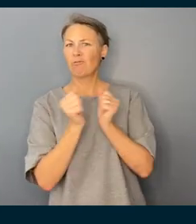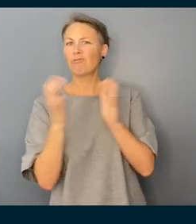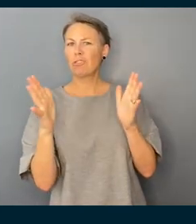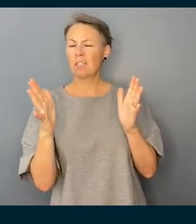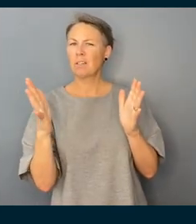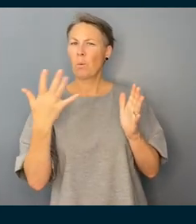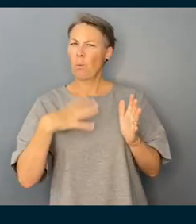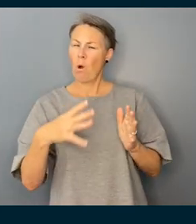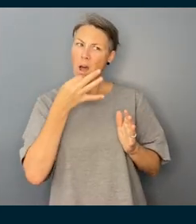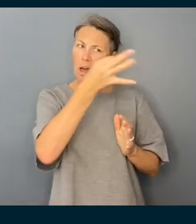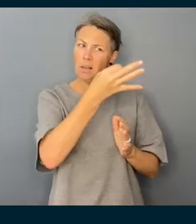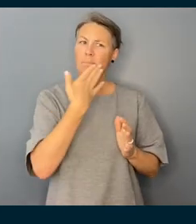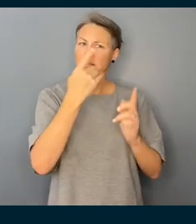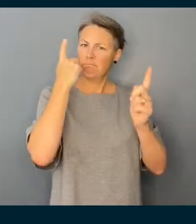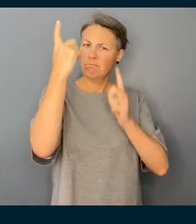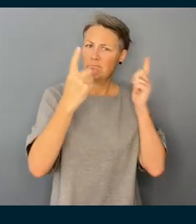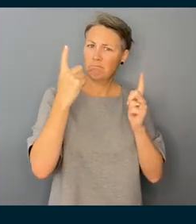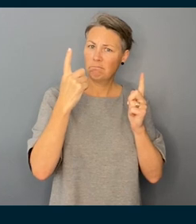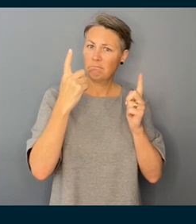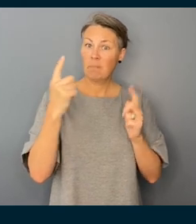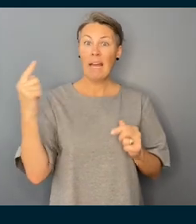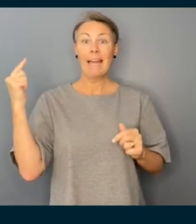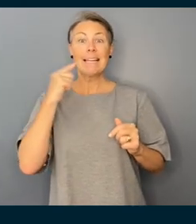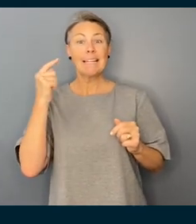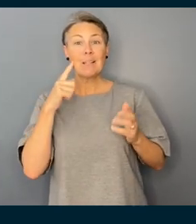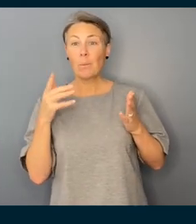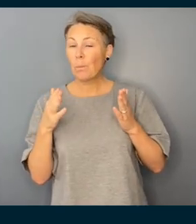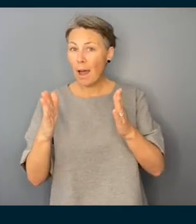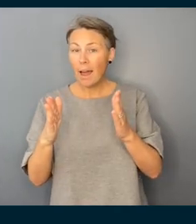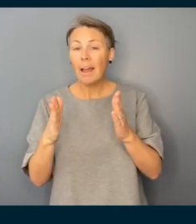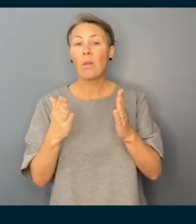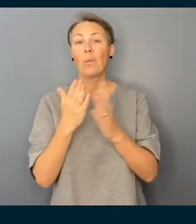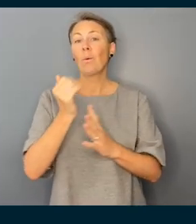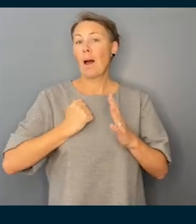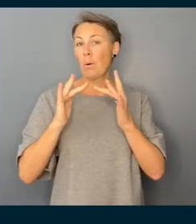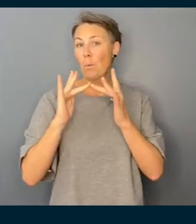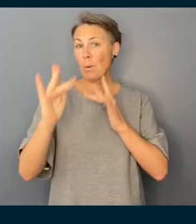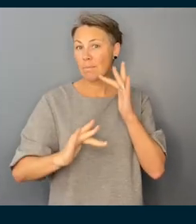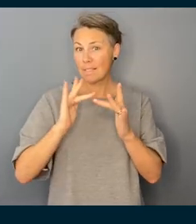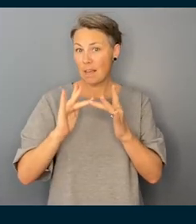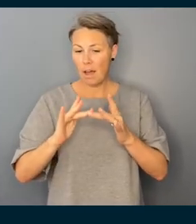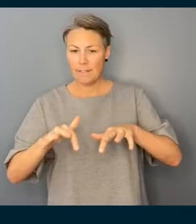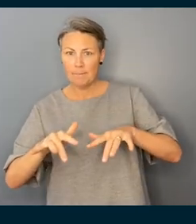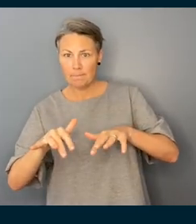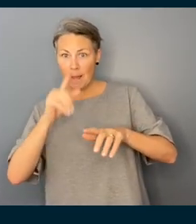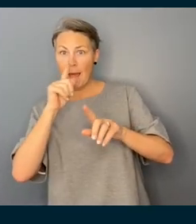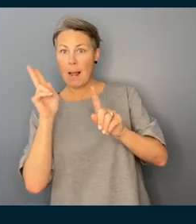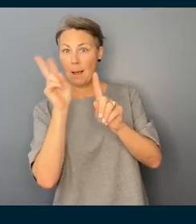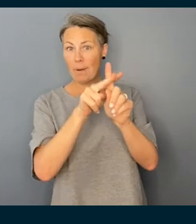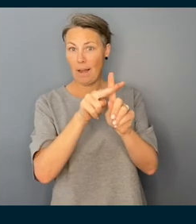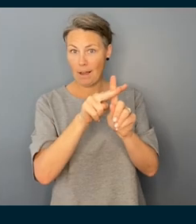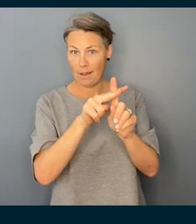The easiest way is to apply on our website, www.art.gov.au.